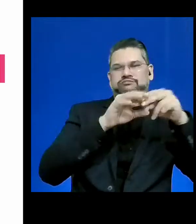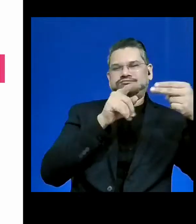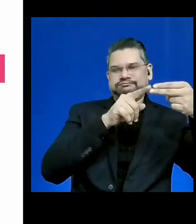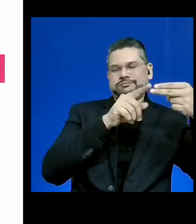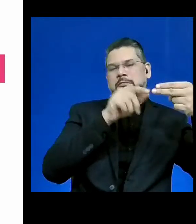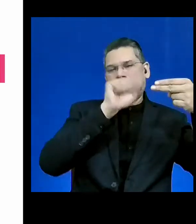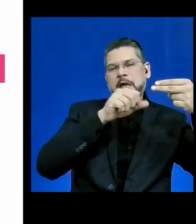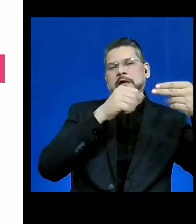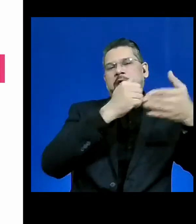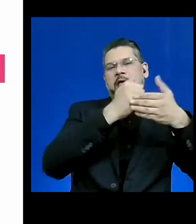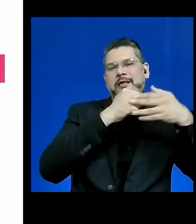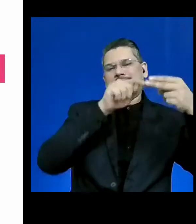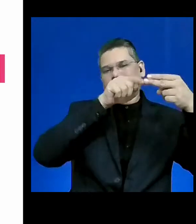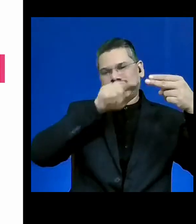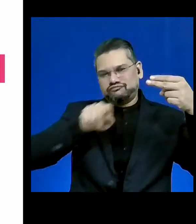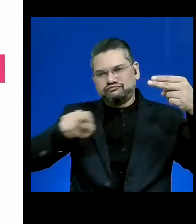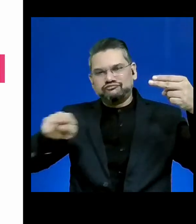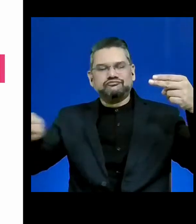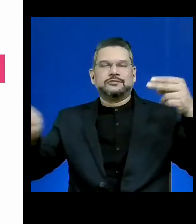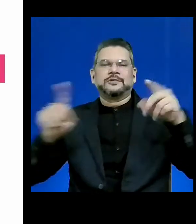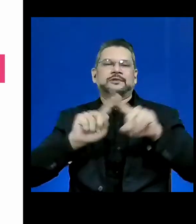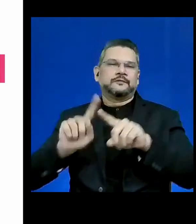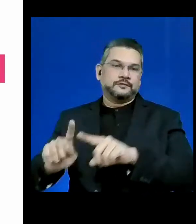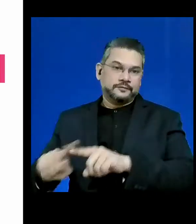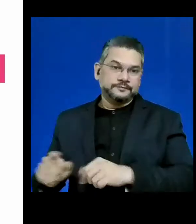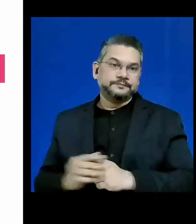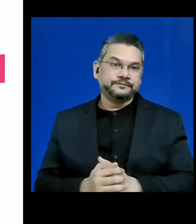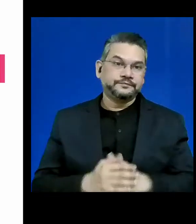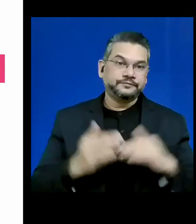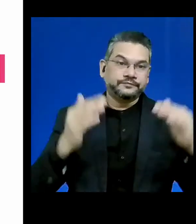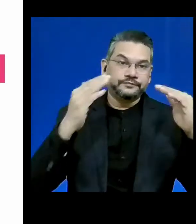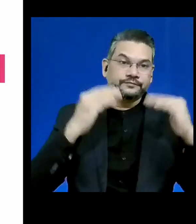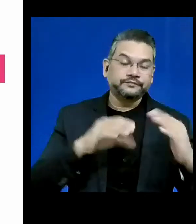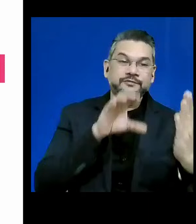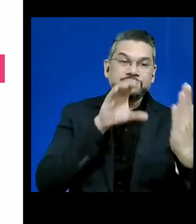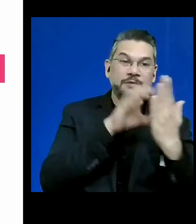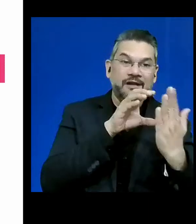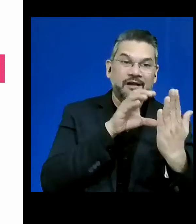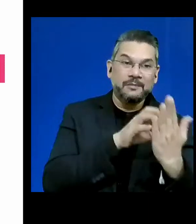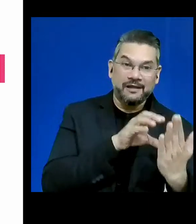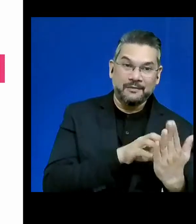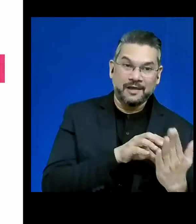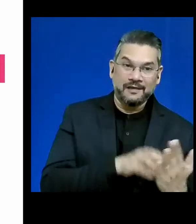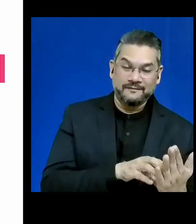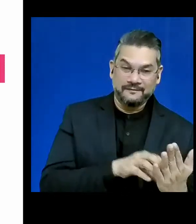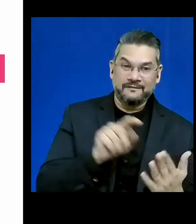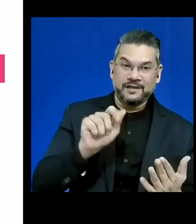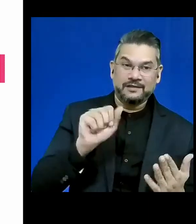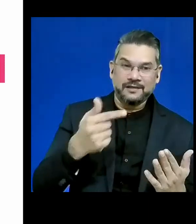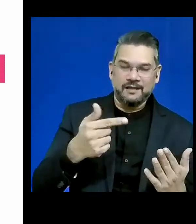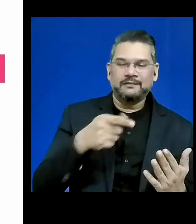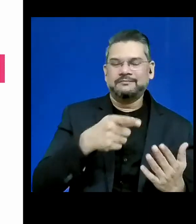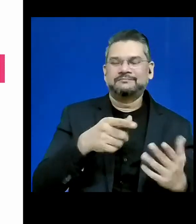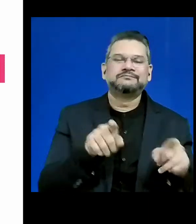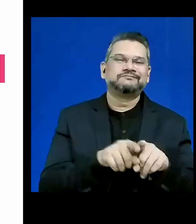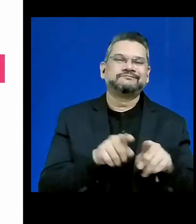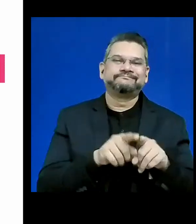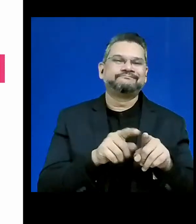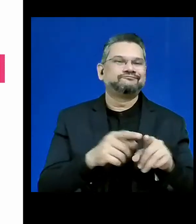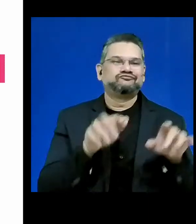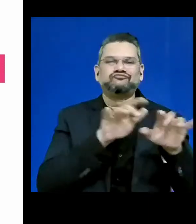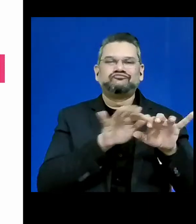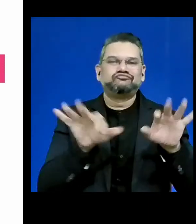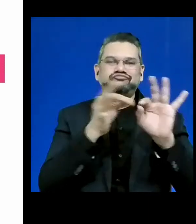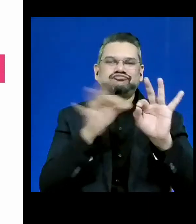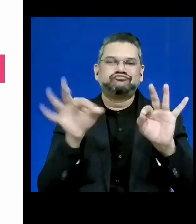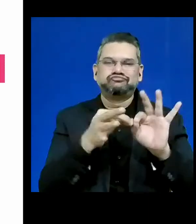navigation. So paragraph tags, as I mentioned earlier, those are just blocks of texts. Each